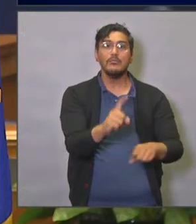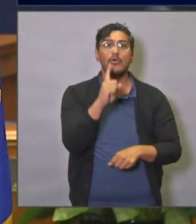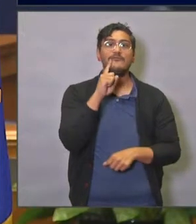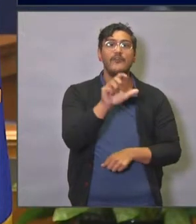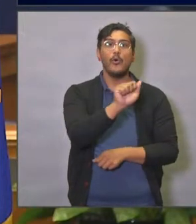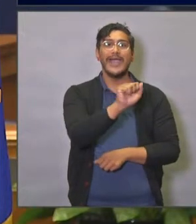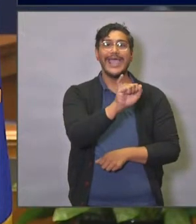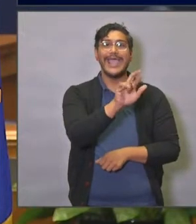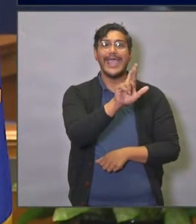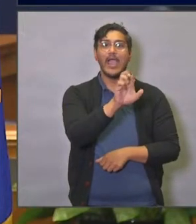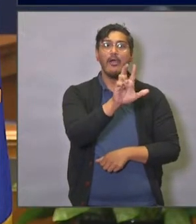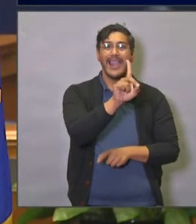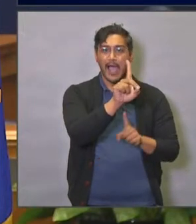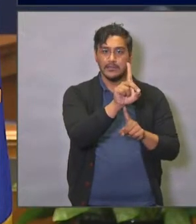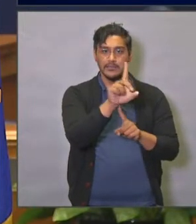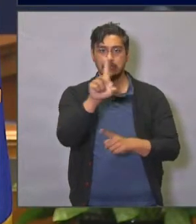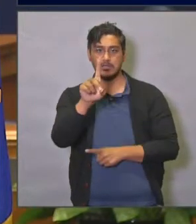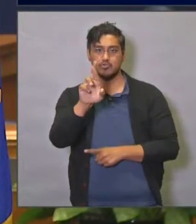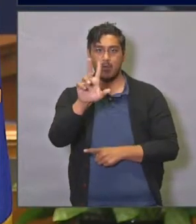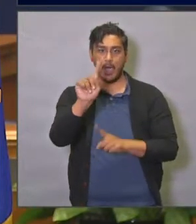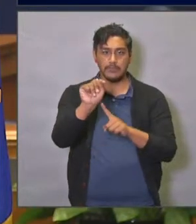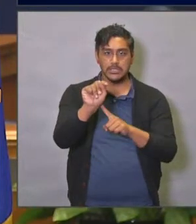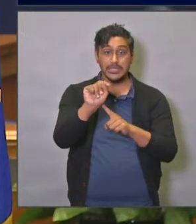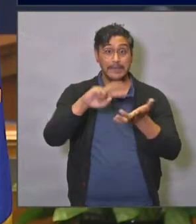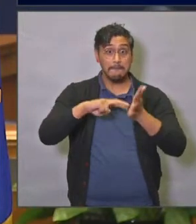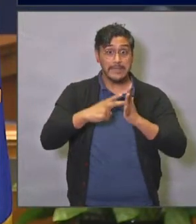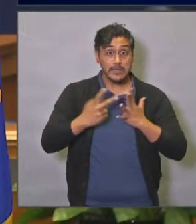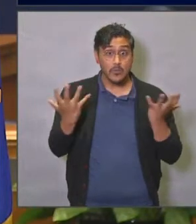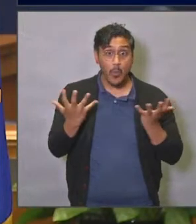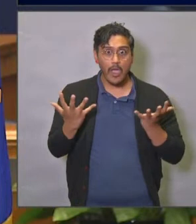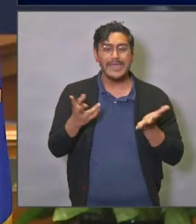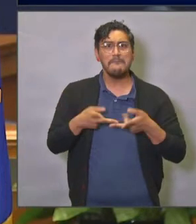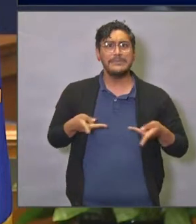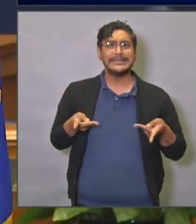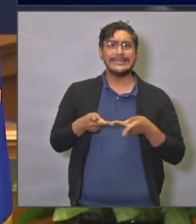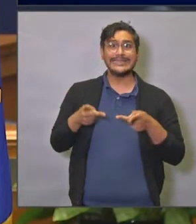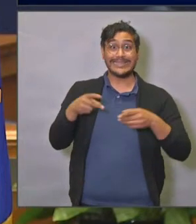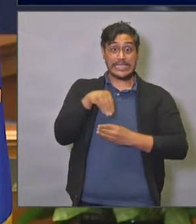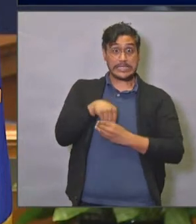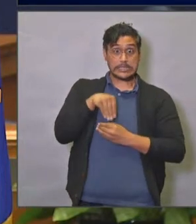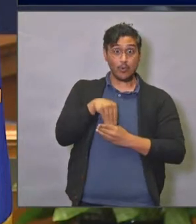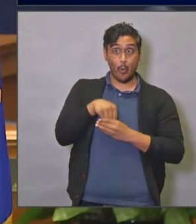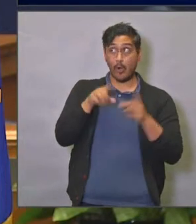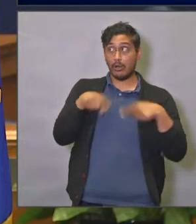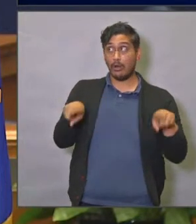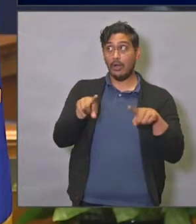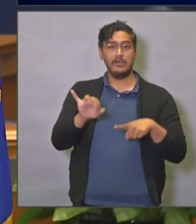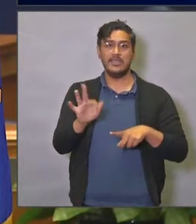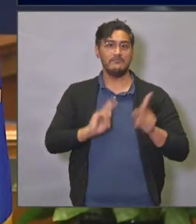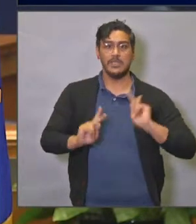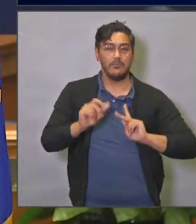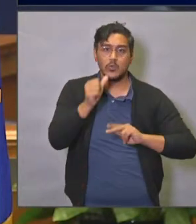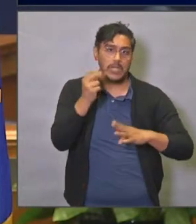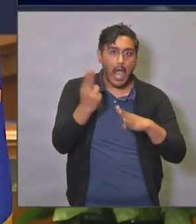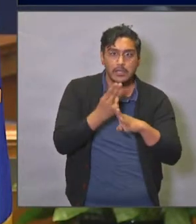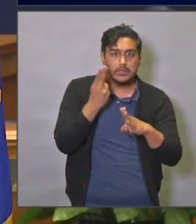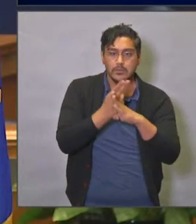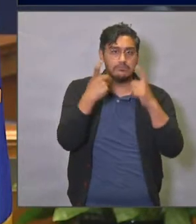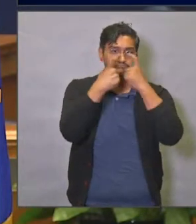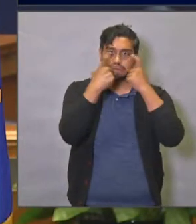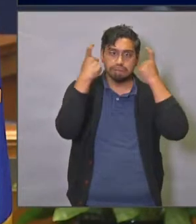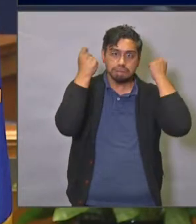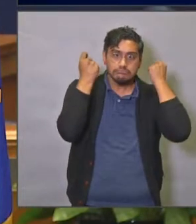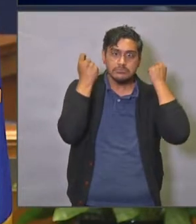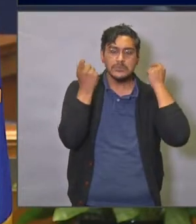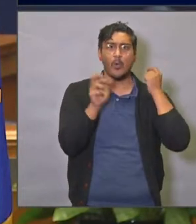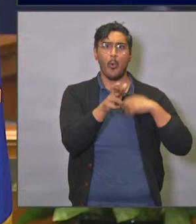droplets, which again means that those indoor sites, particularly those indoor sites where people aren't wearing face coverings and are in